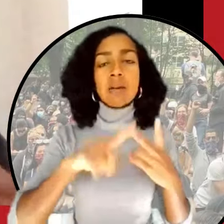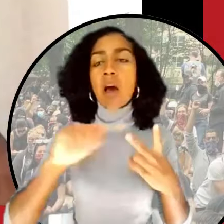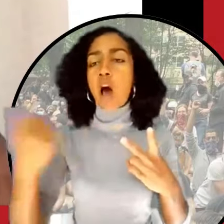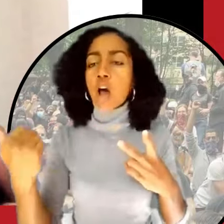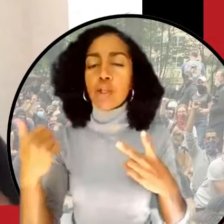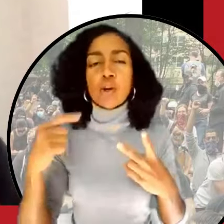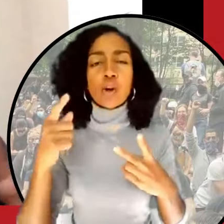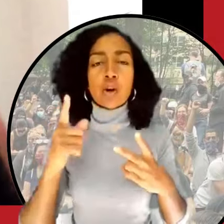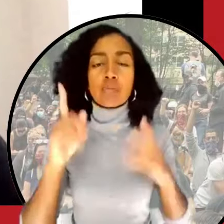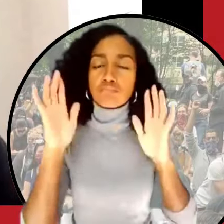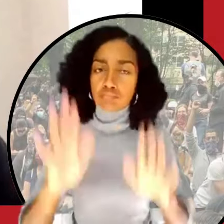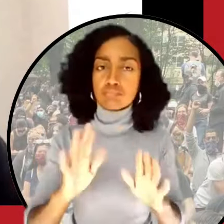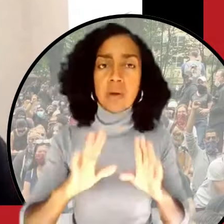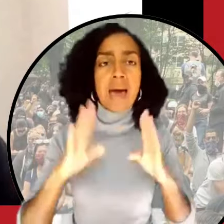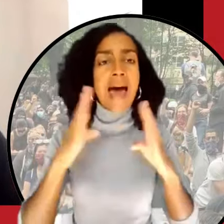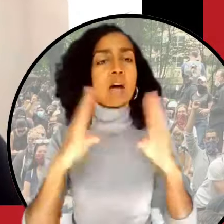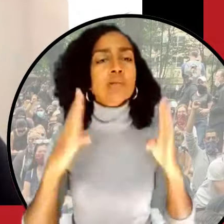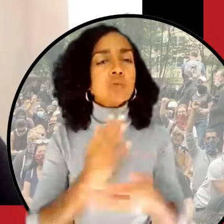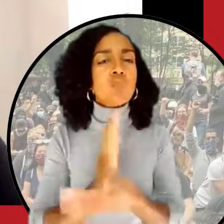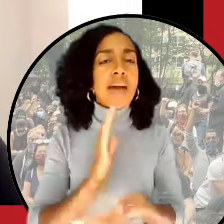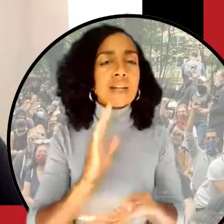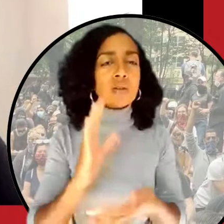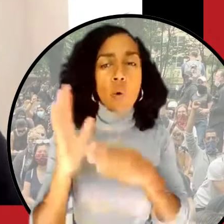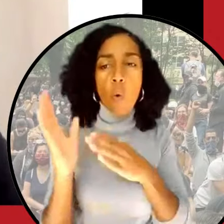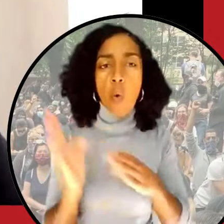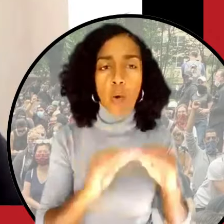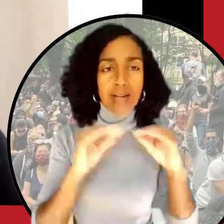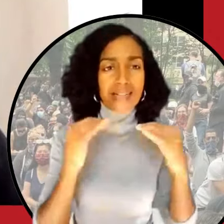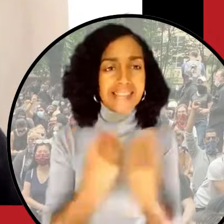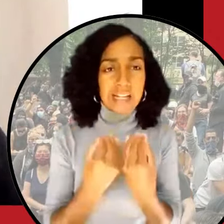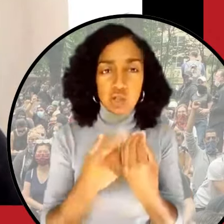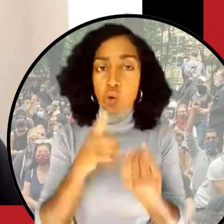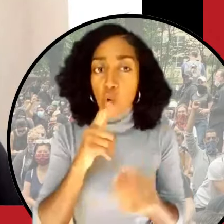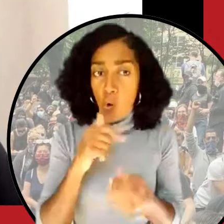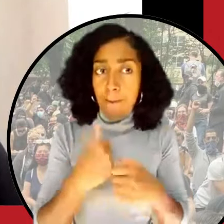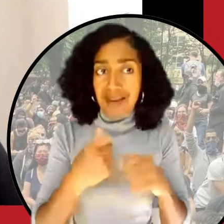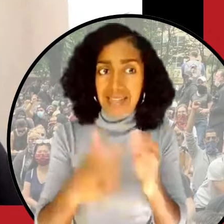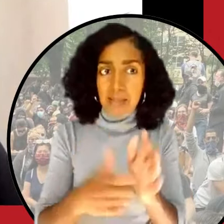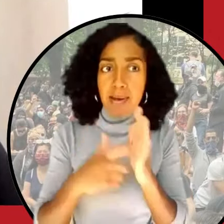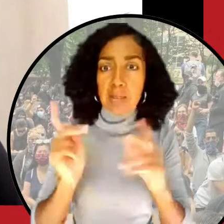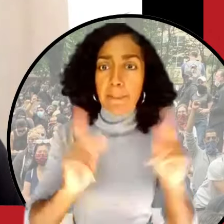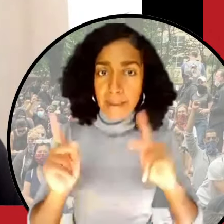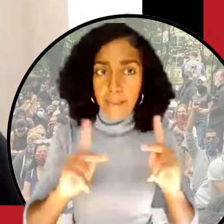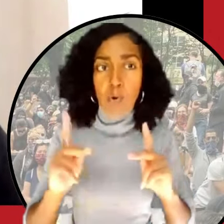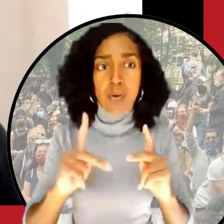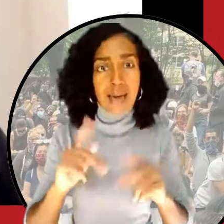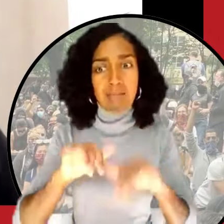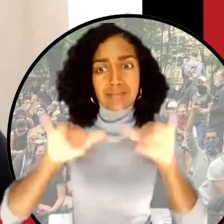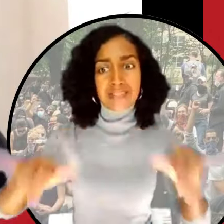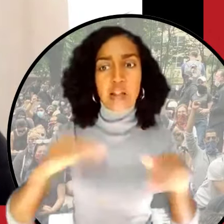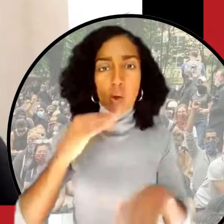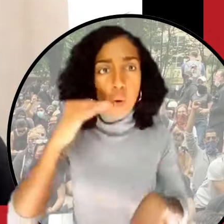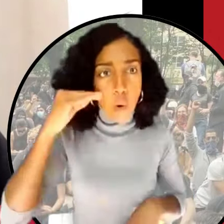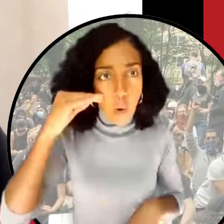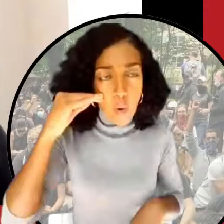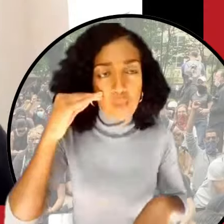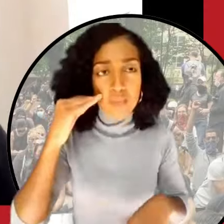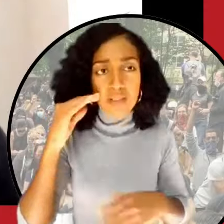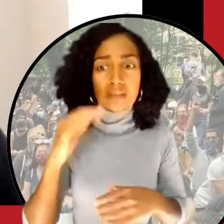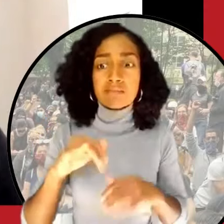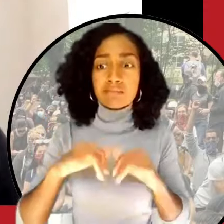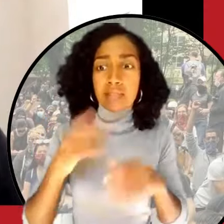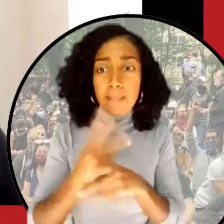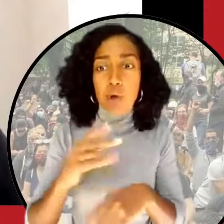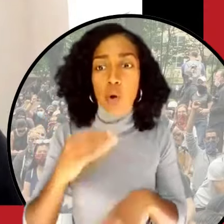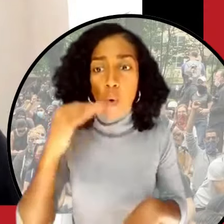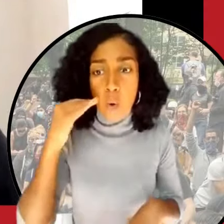making demands that people be able to stay in their homes when the only reason that they don't have the resources that they needed to stay in the first place was because